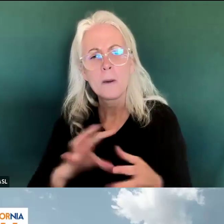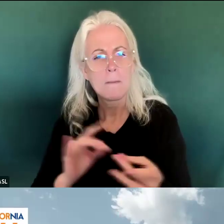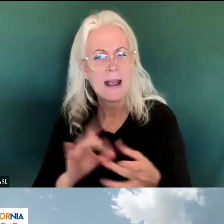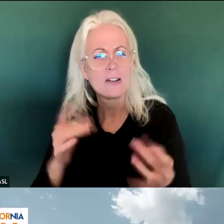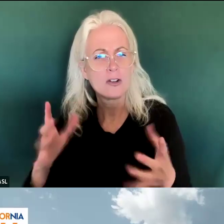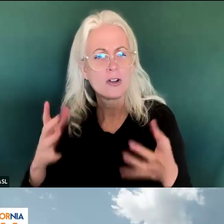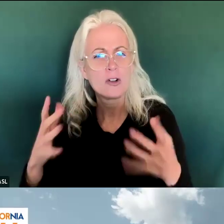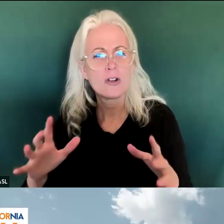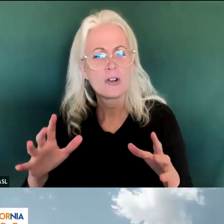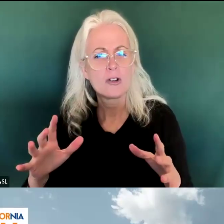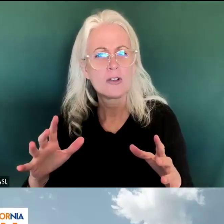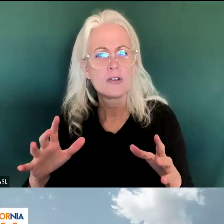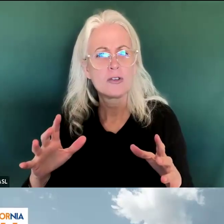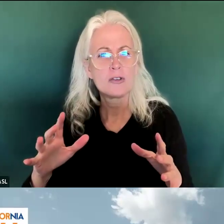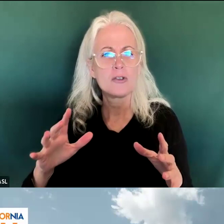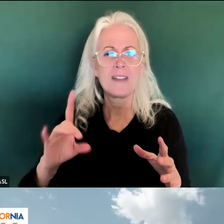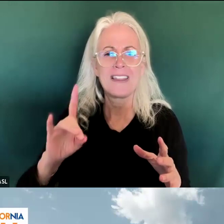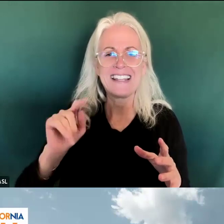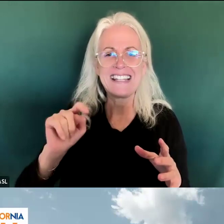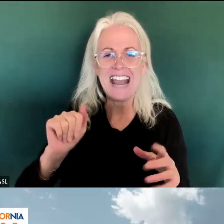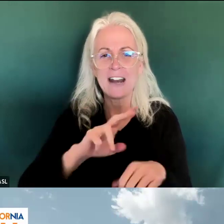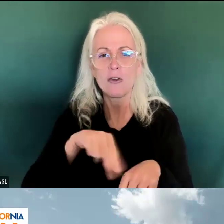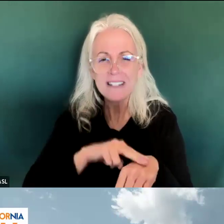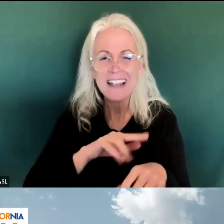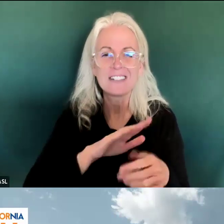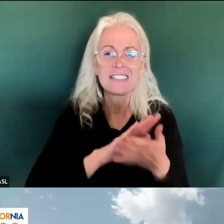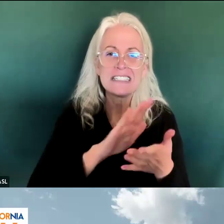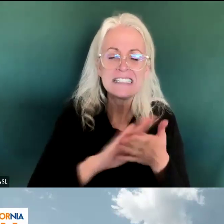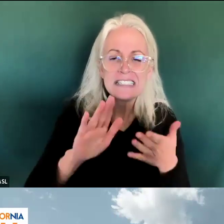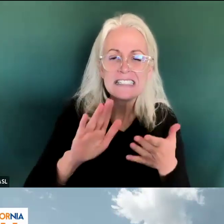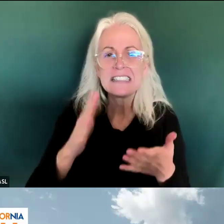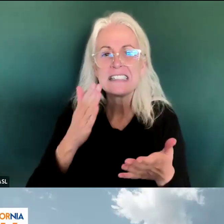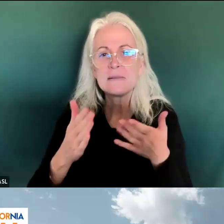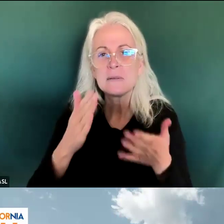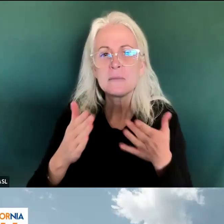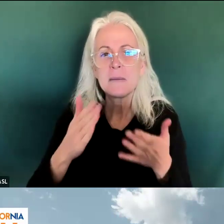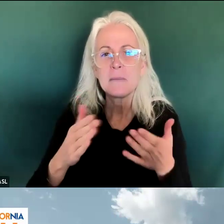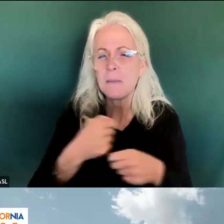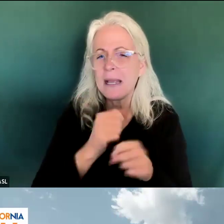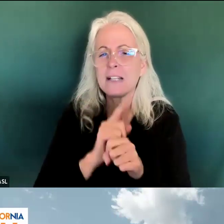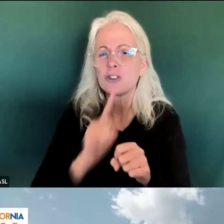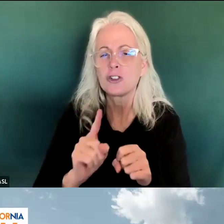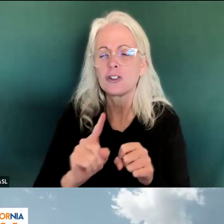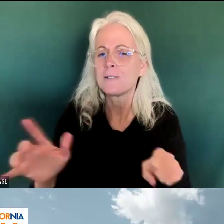the data normalization and the cleaning and kind of making sure the back end works with the front end.